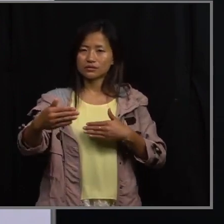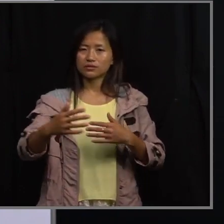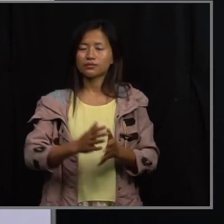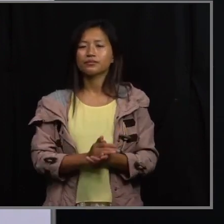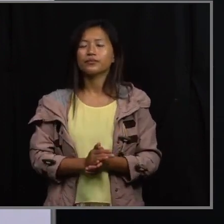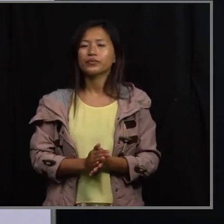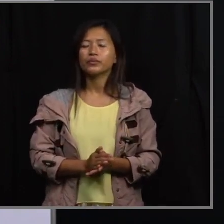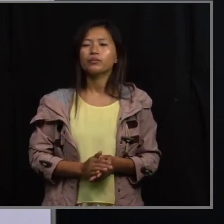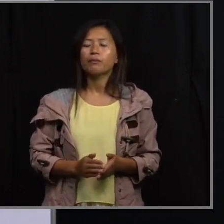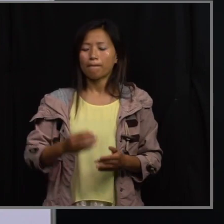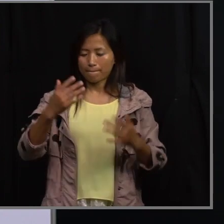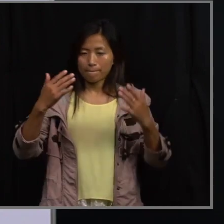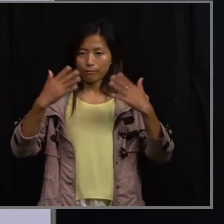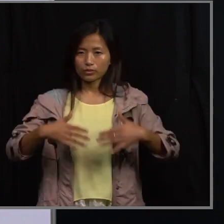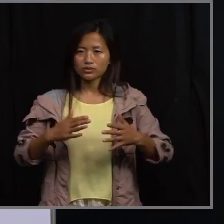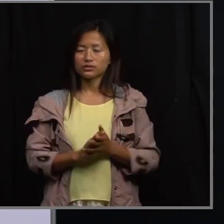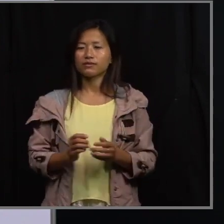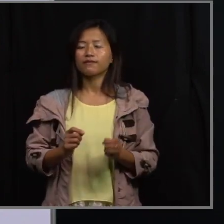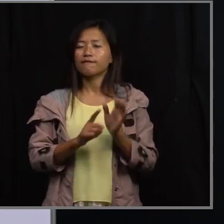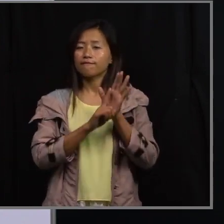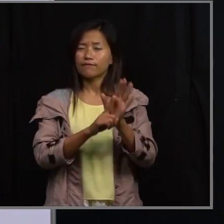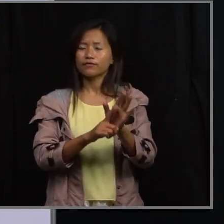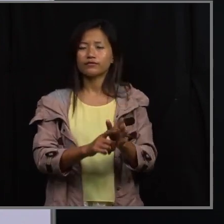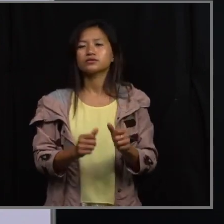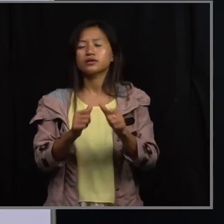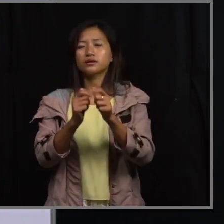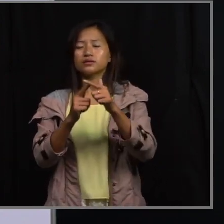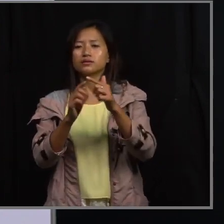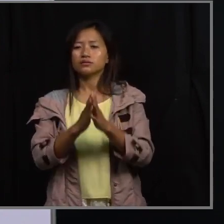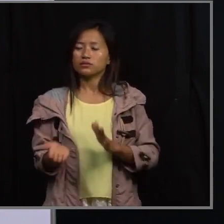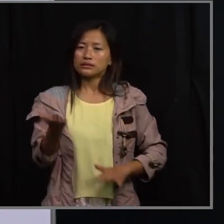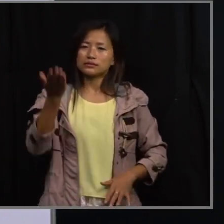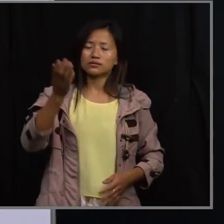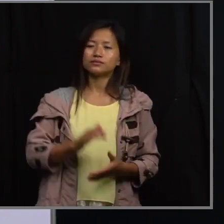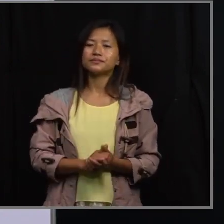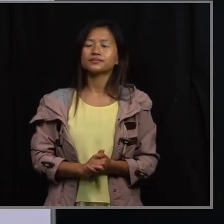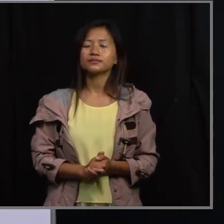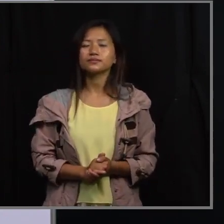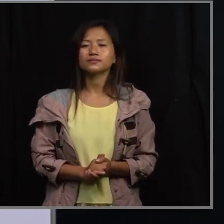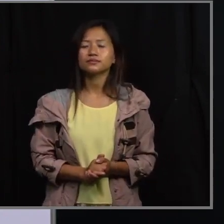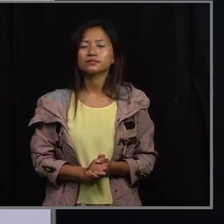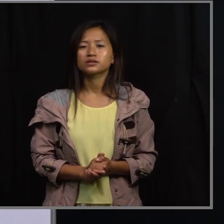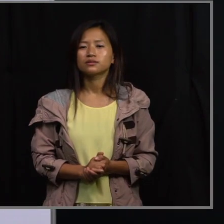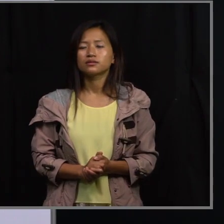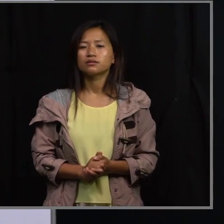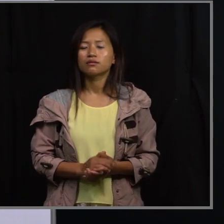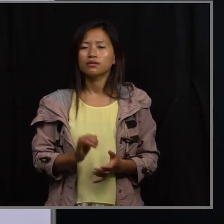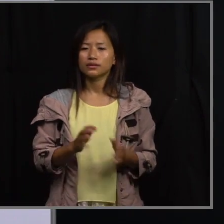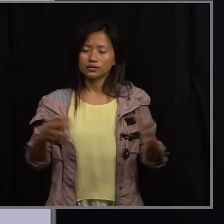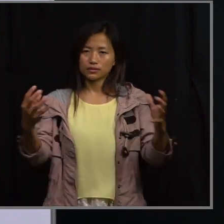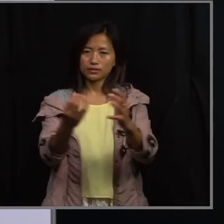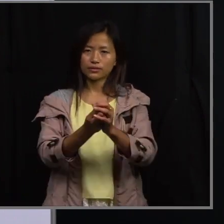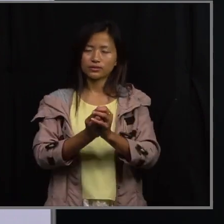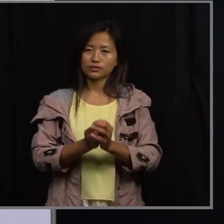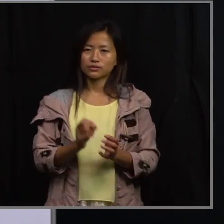right, decrease the distance between the bodies, their force of attraction will increase, right? They are inversely proportional. So I can combine these